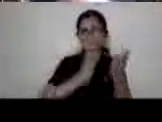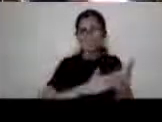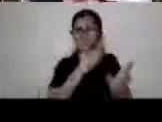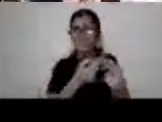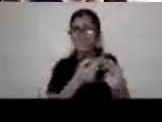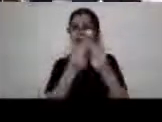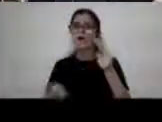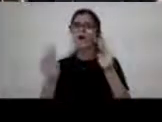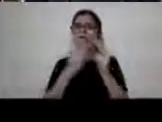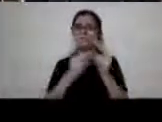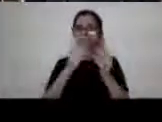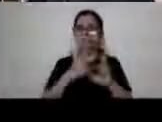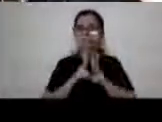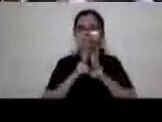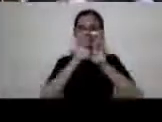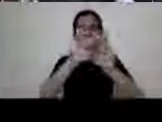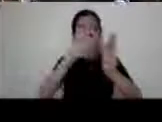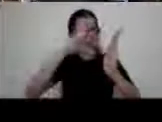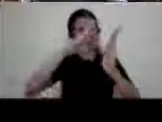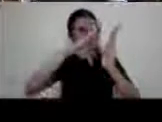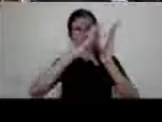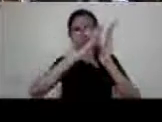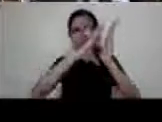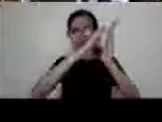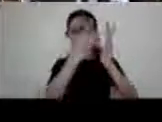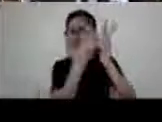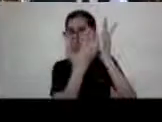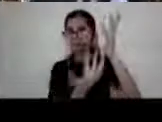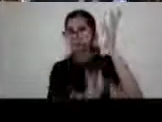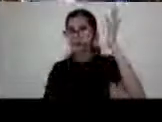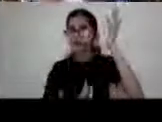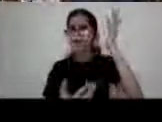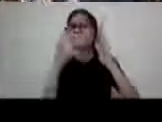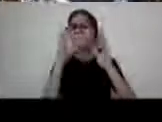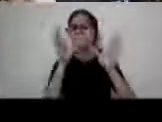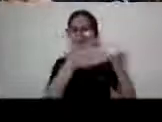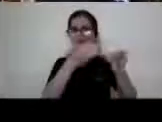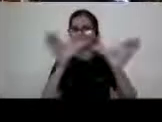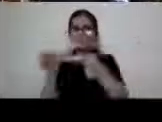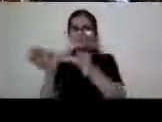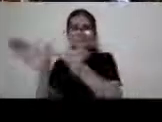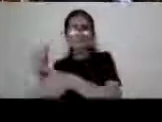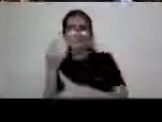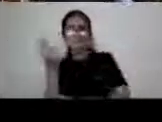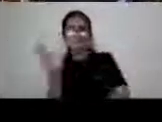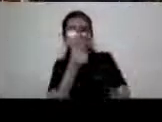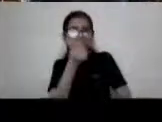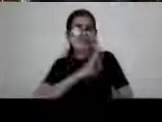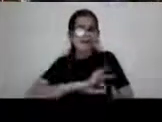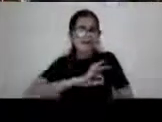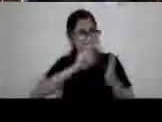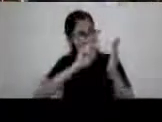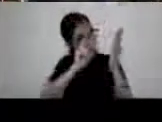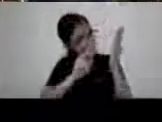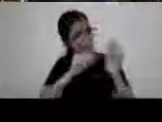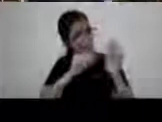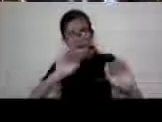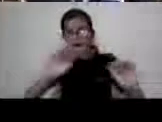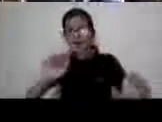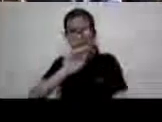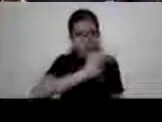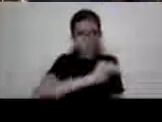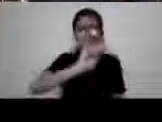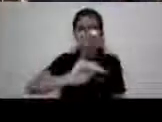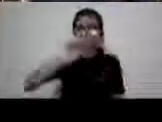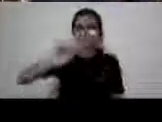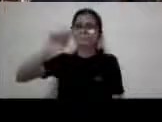a huge and broad variety of different user groups or reading groups of children.